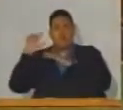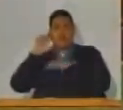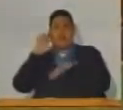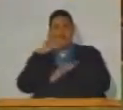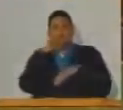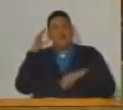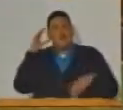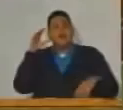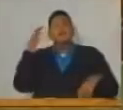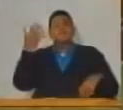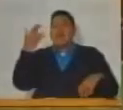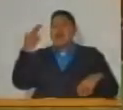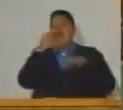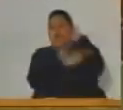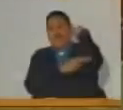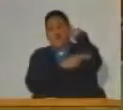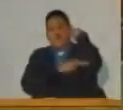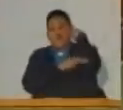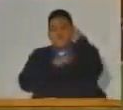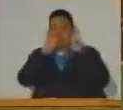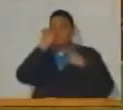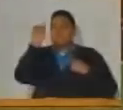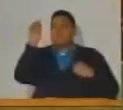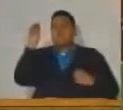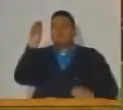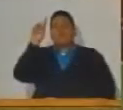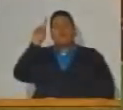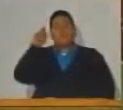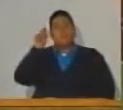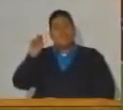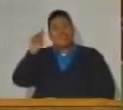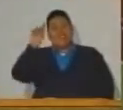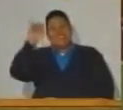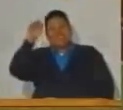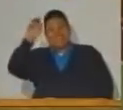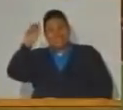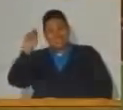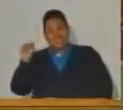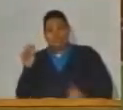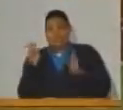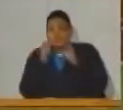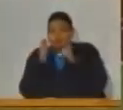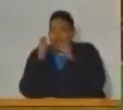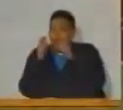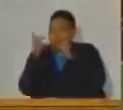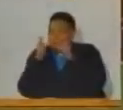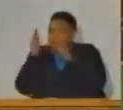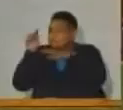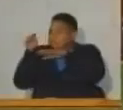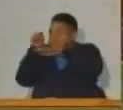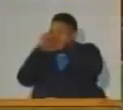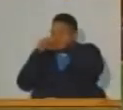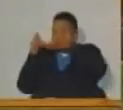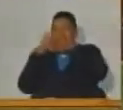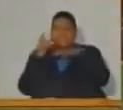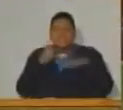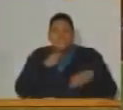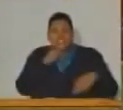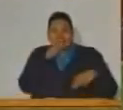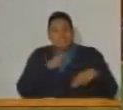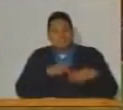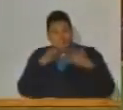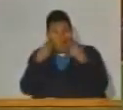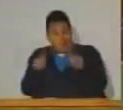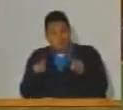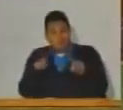Pen in St. James, and at several smaller sites across the corporate area. At Grange Pen